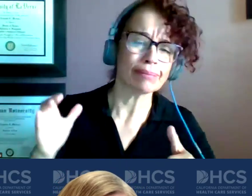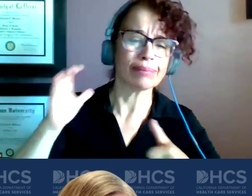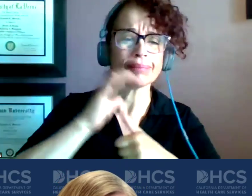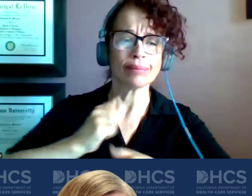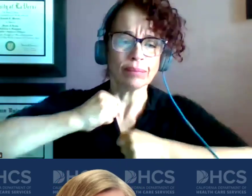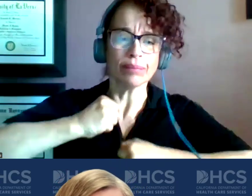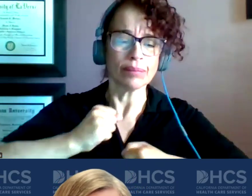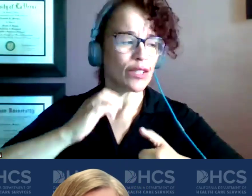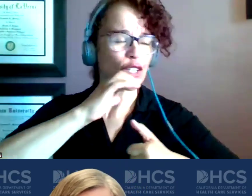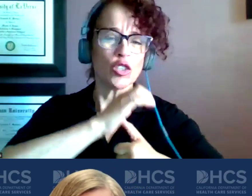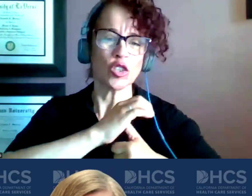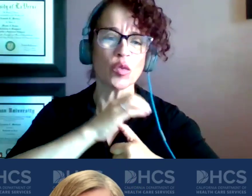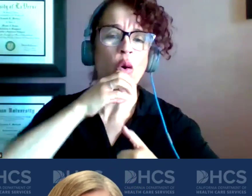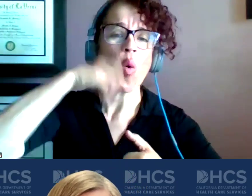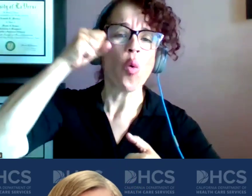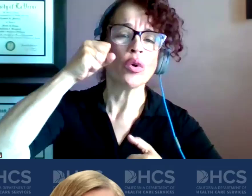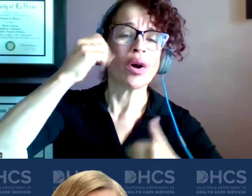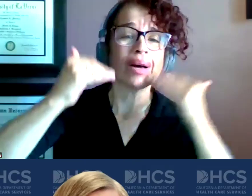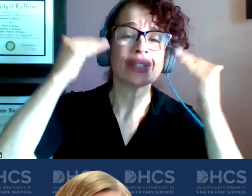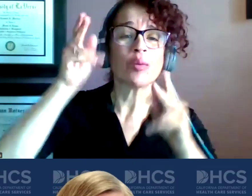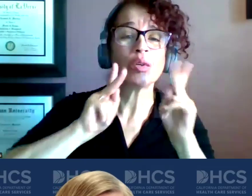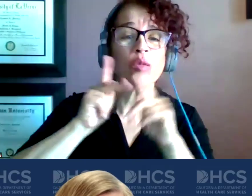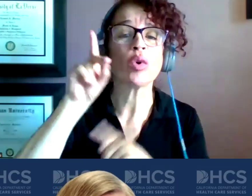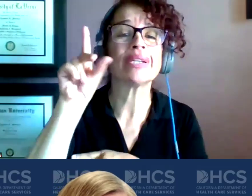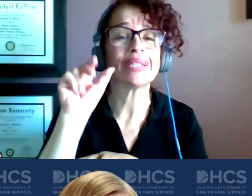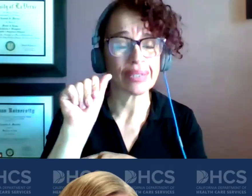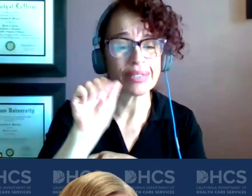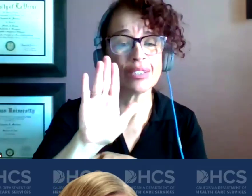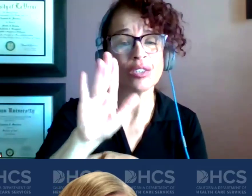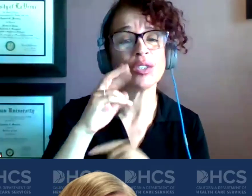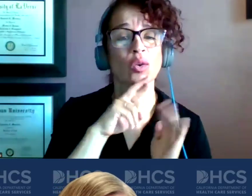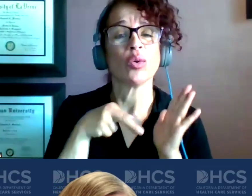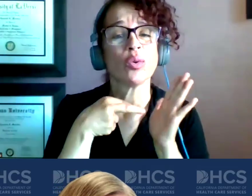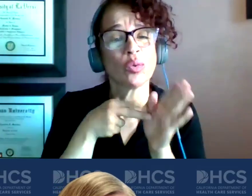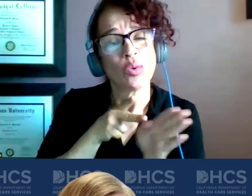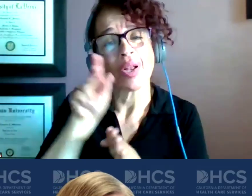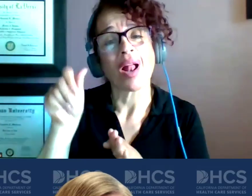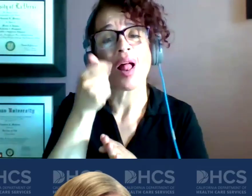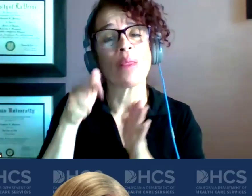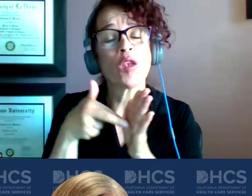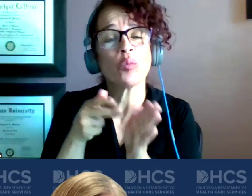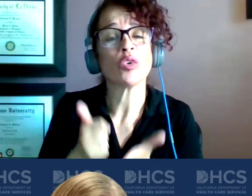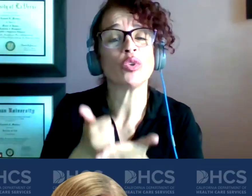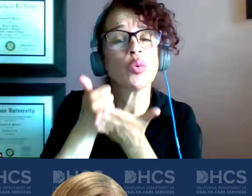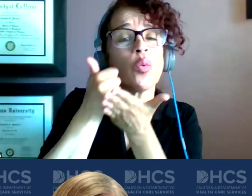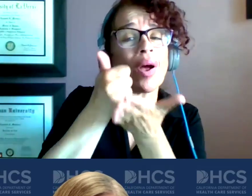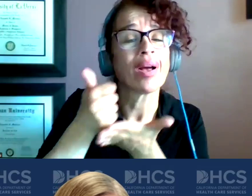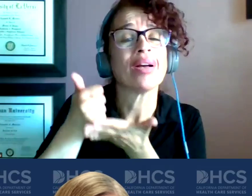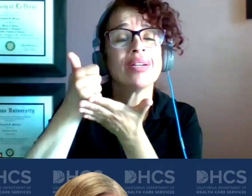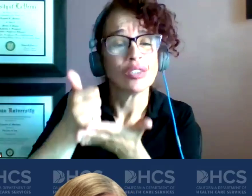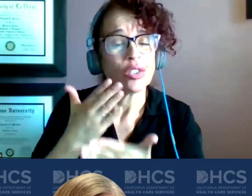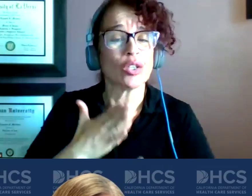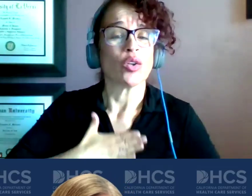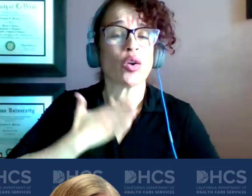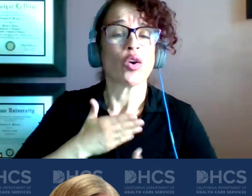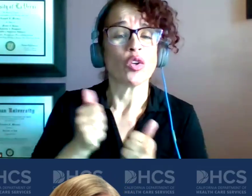older adults and people with disabilities. In your current role and the other roles that you've held, we're so glad to have you